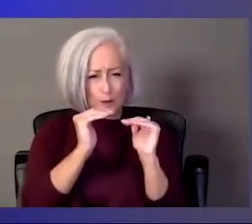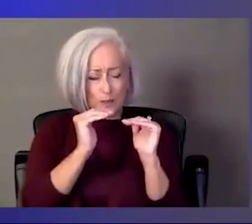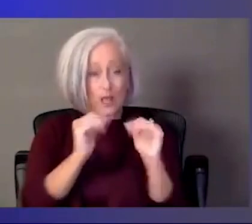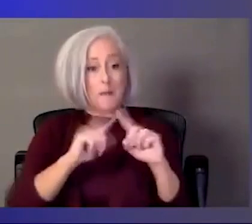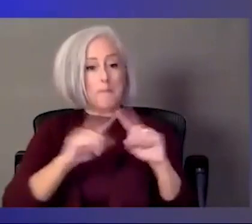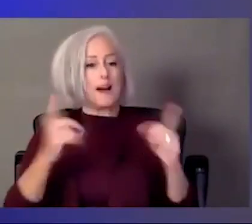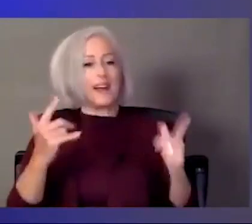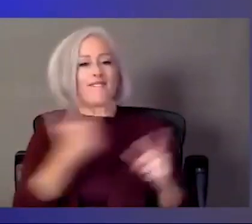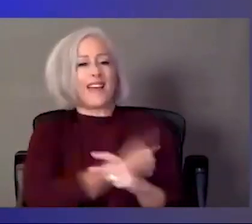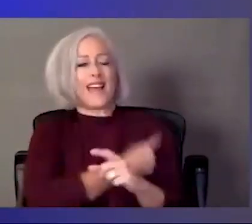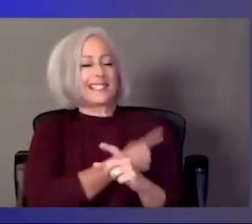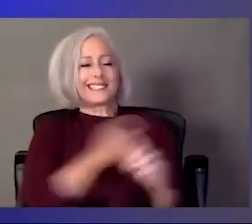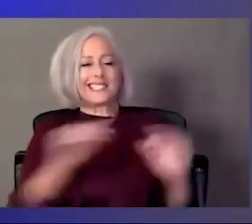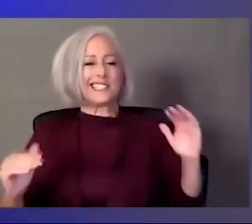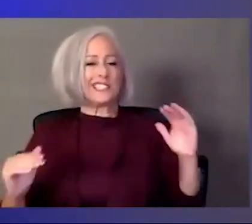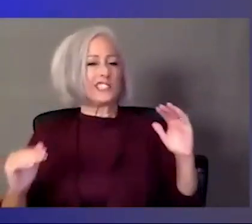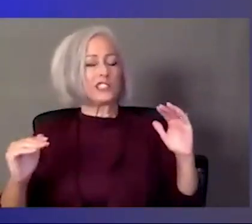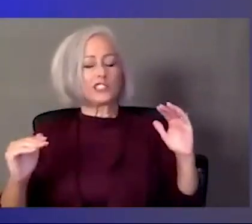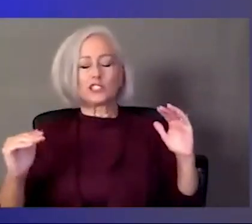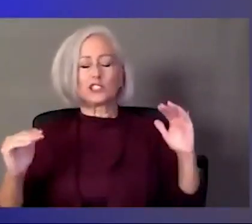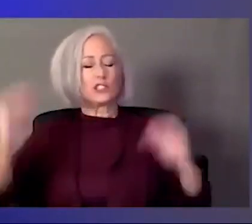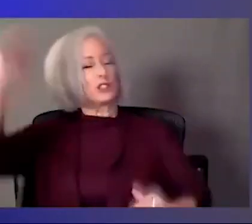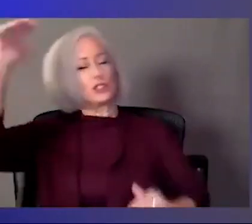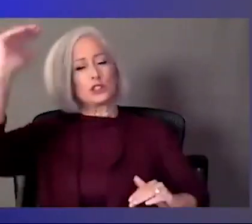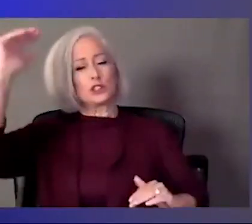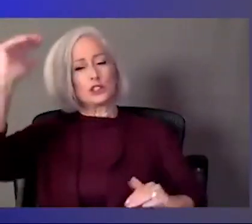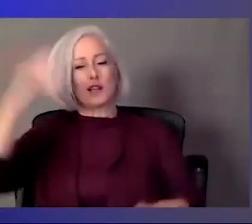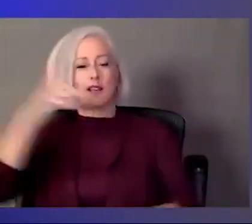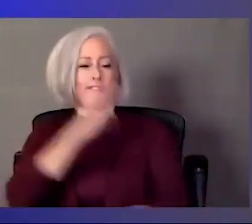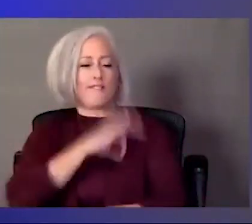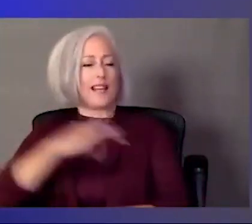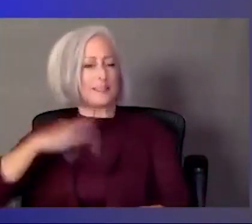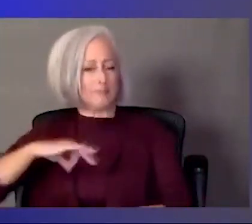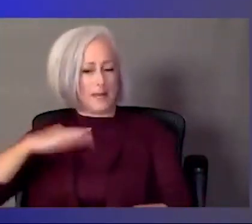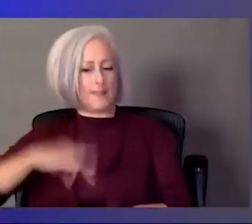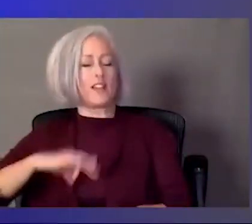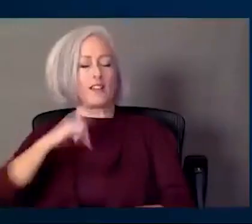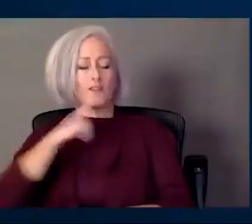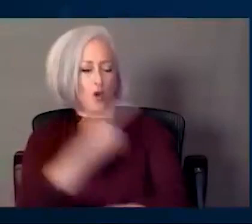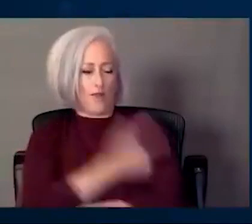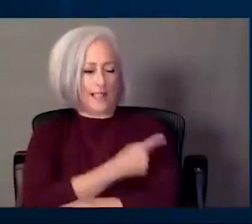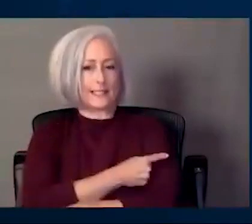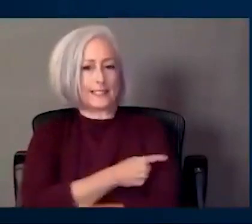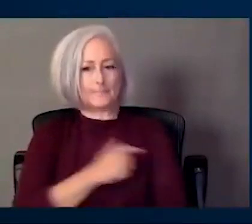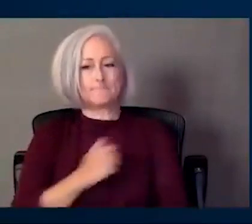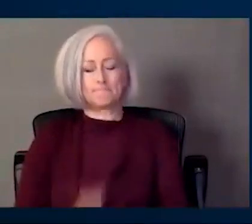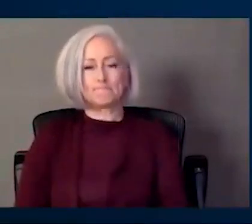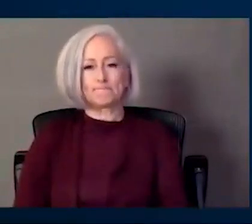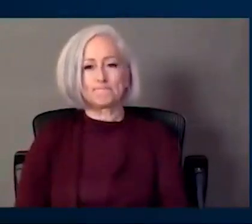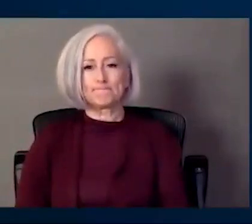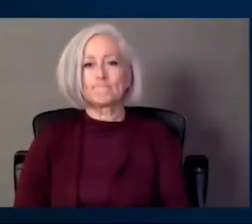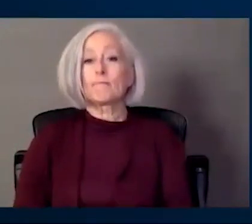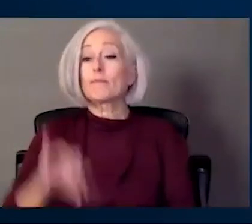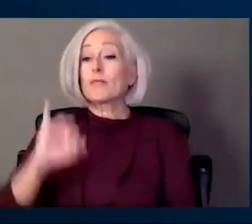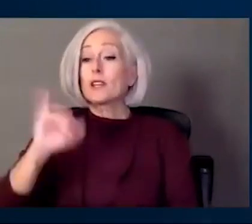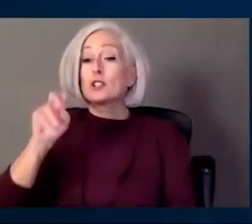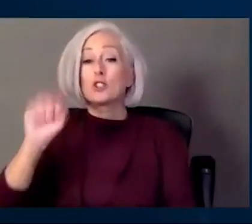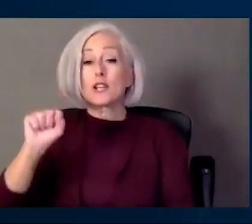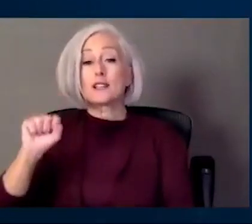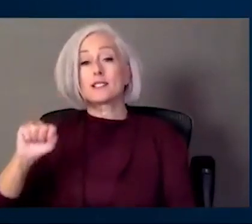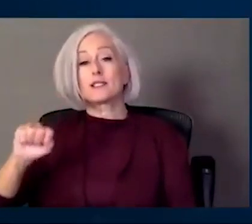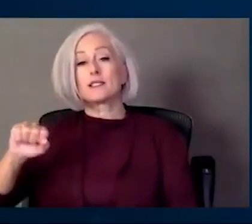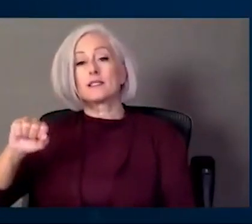differences in risk-benefit ratio. Absolutely. Jess? All right, leflunomide. I'm never forgetting this